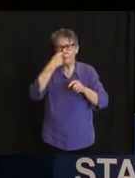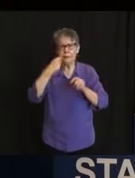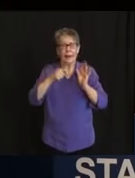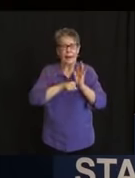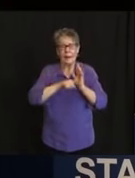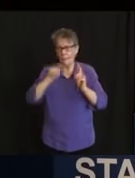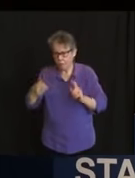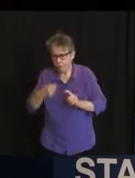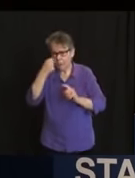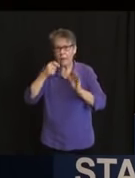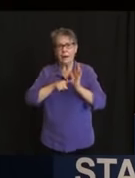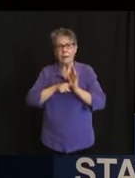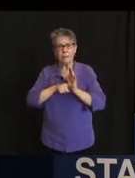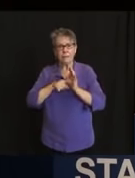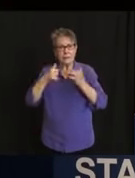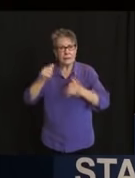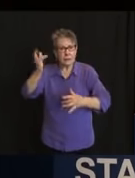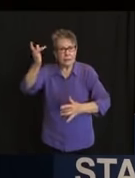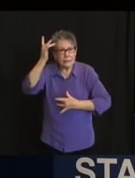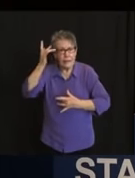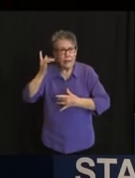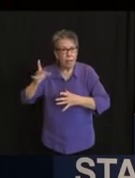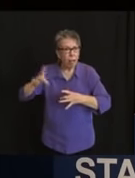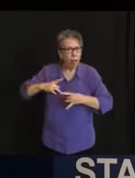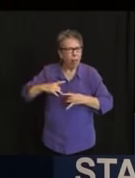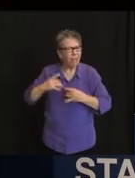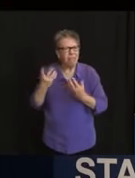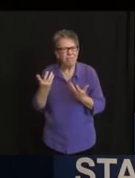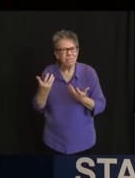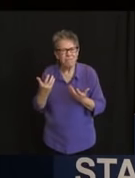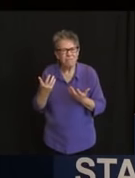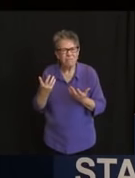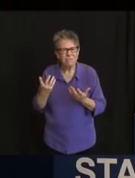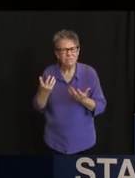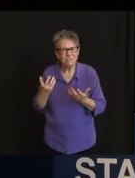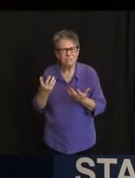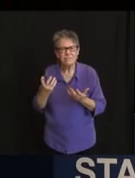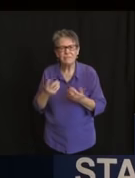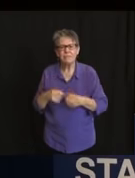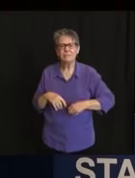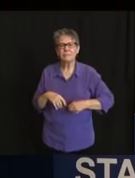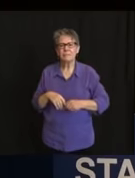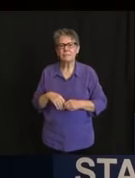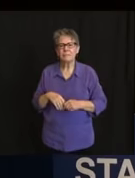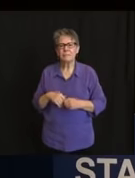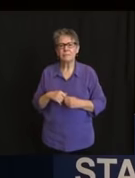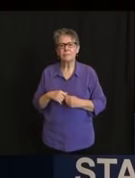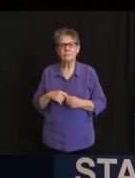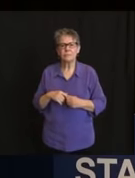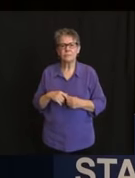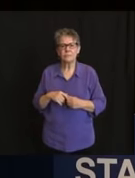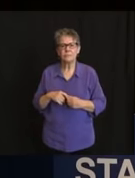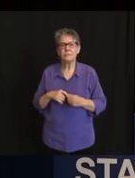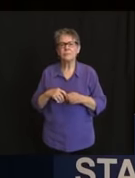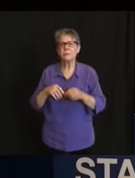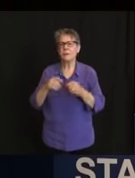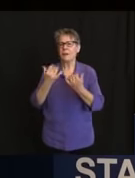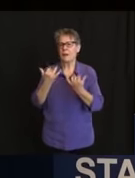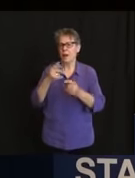test-based versus a non-test-based strategy, and that's more for the purpose of releasing individuals from isolation from a healthcare